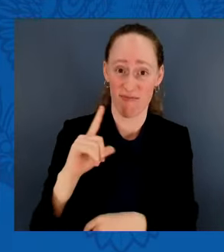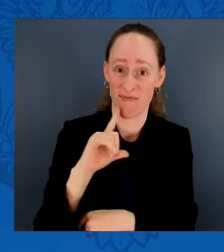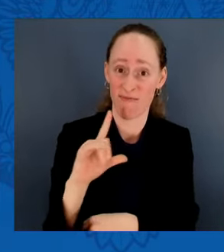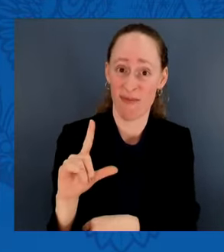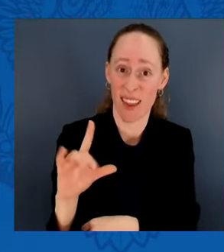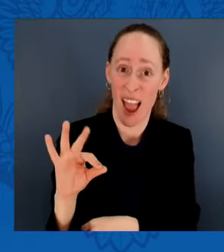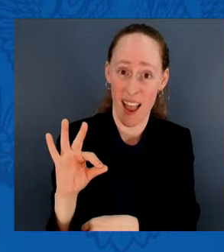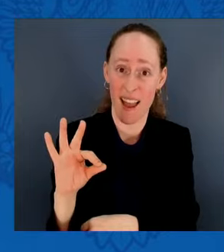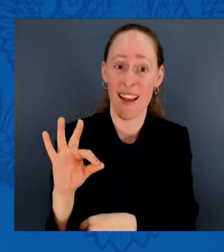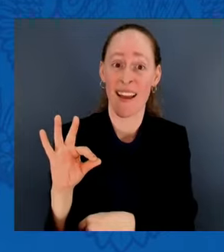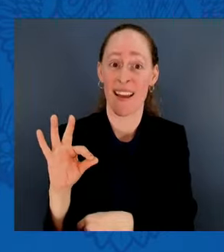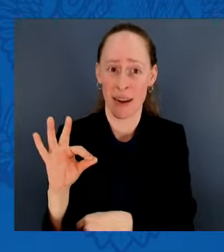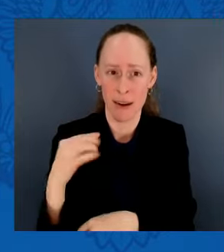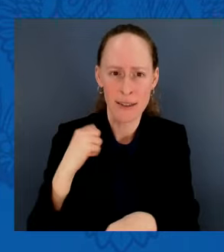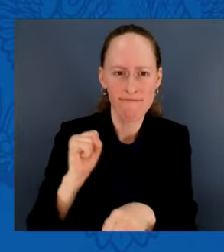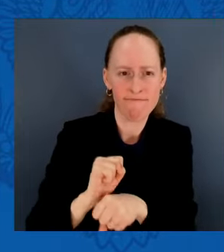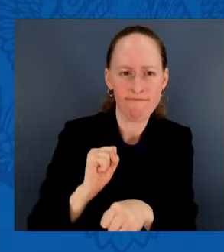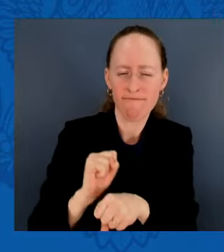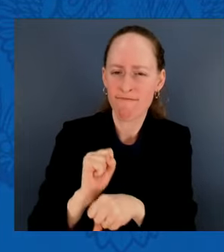vice president.